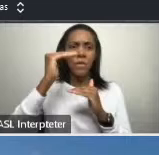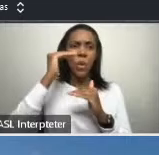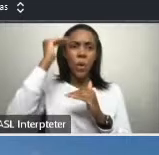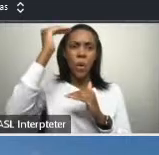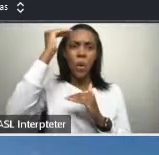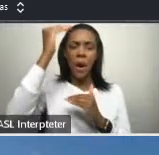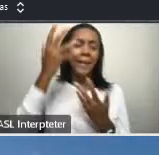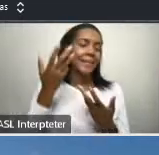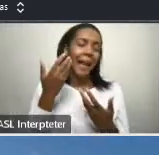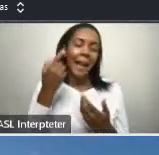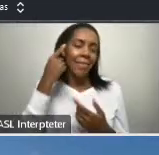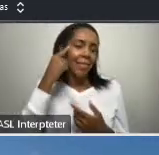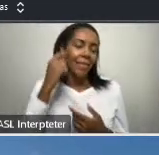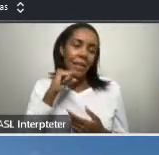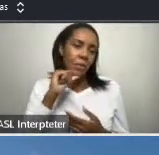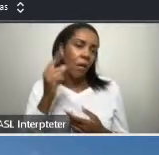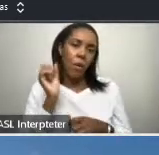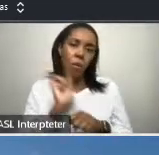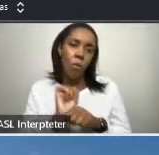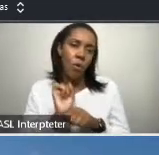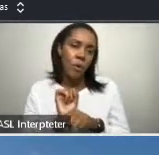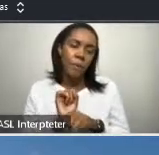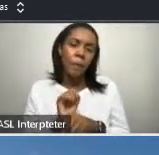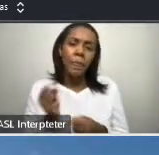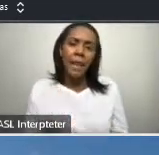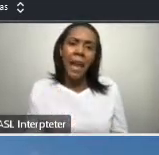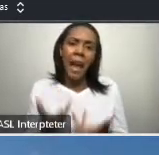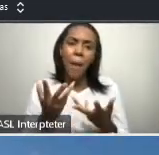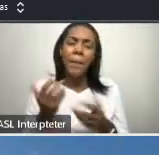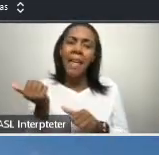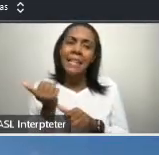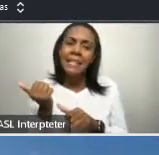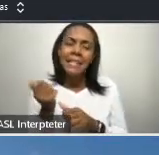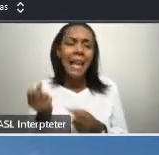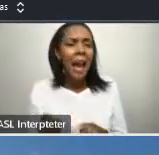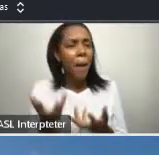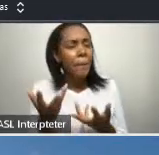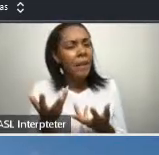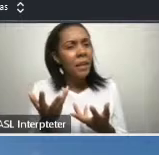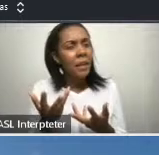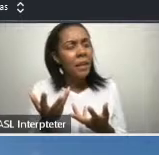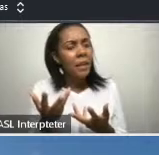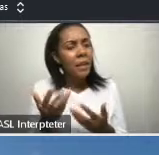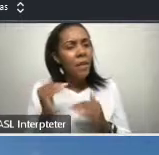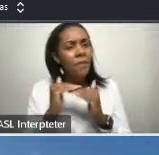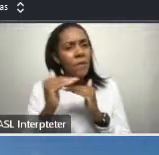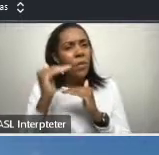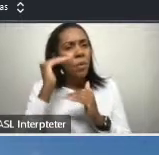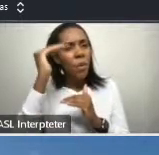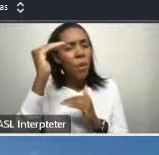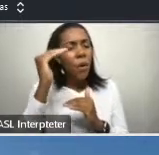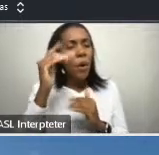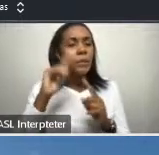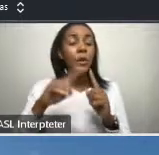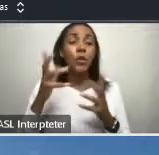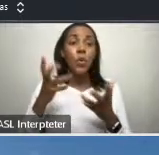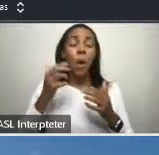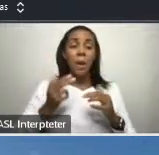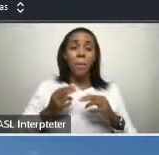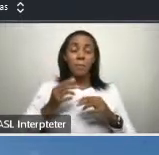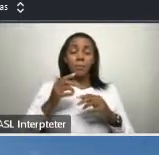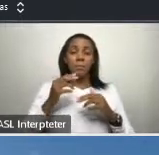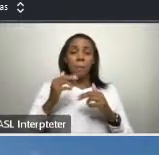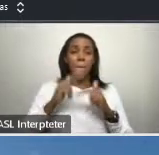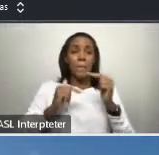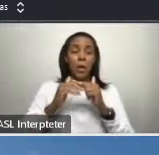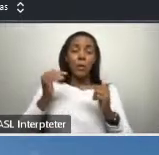work. How many stories that assistant? I know it's supposed to be some of the others, but y'all trying to put a high rise up there,